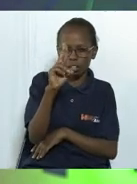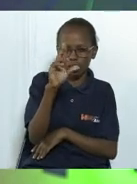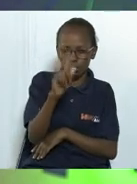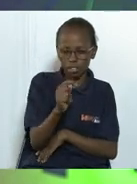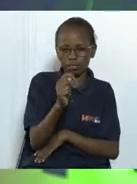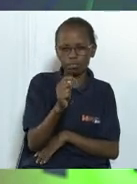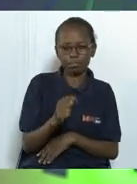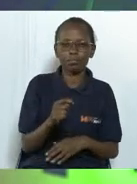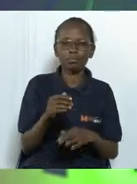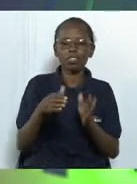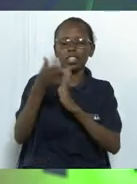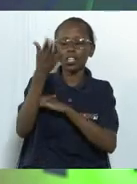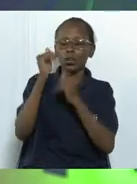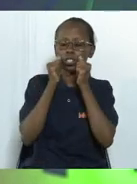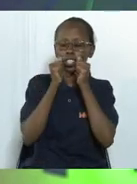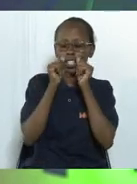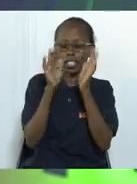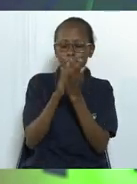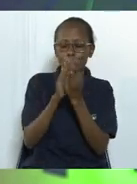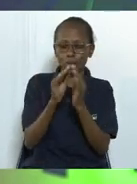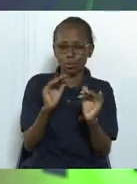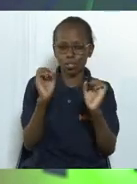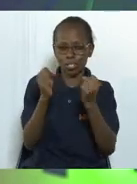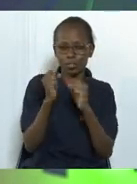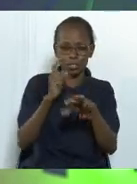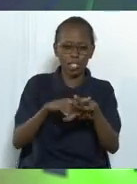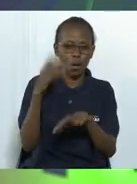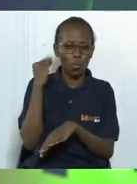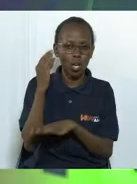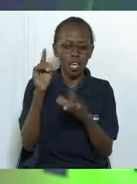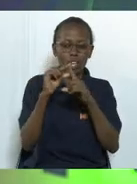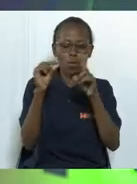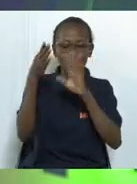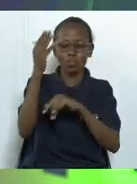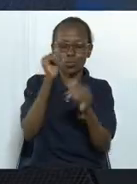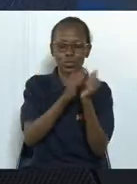you safe as we study, as we hear the word of God together. Thank you.